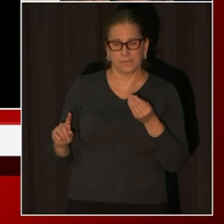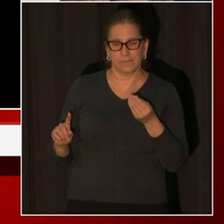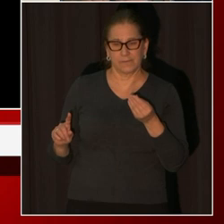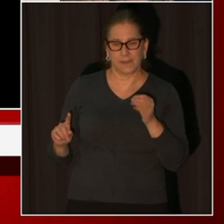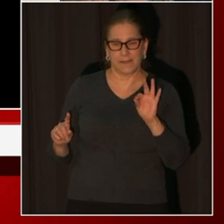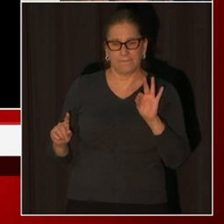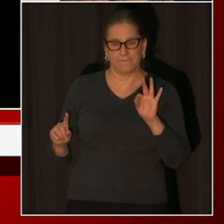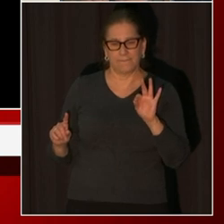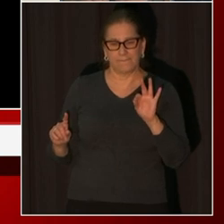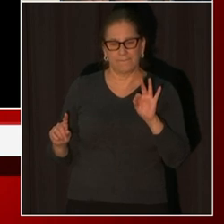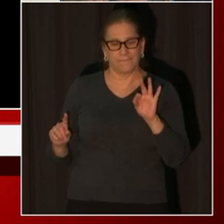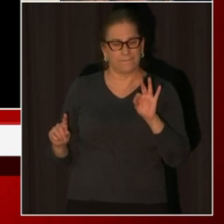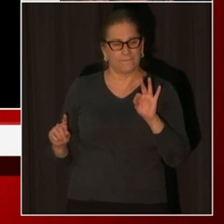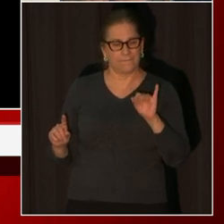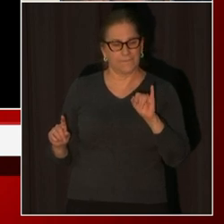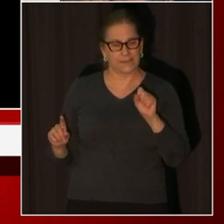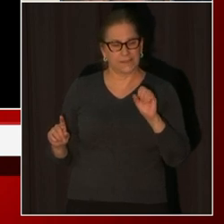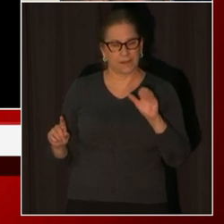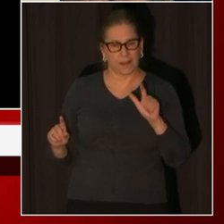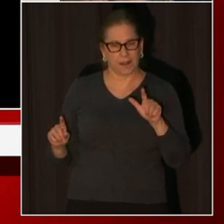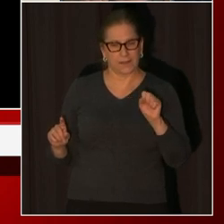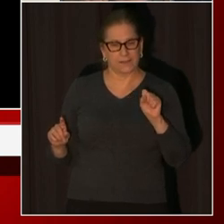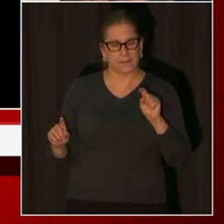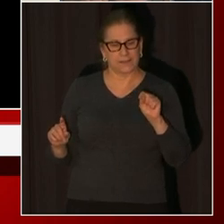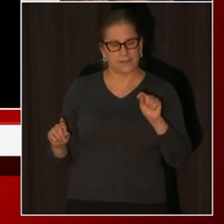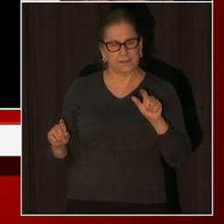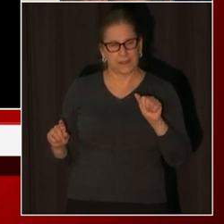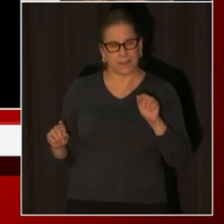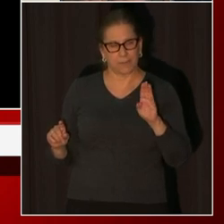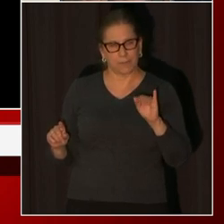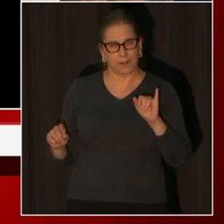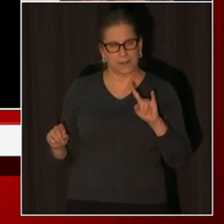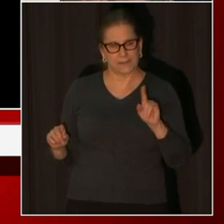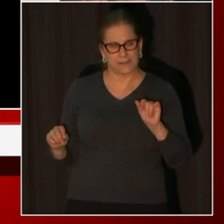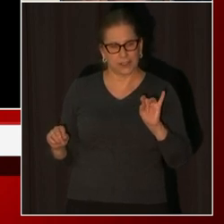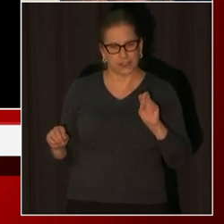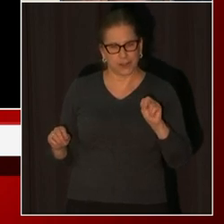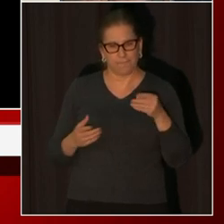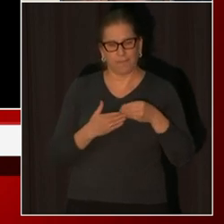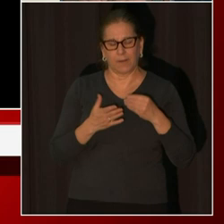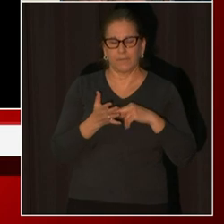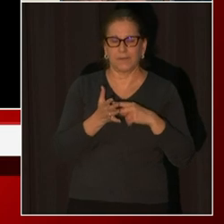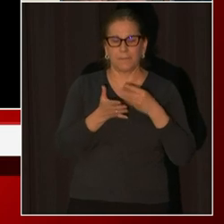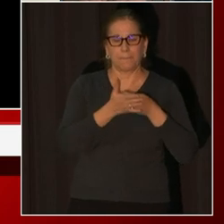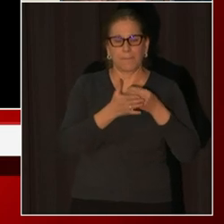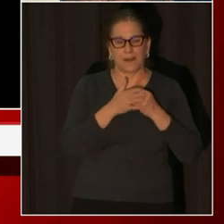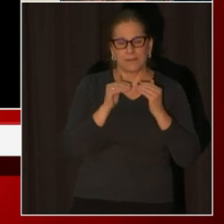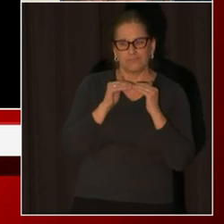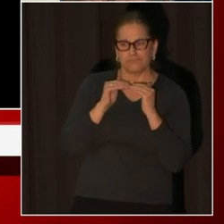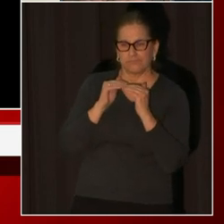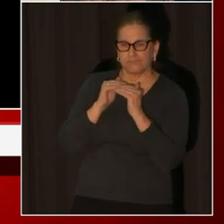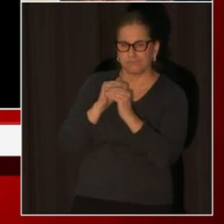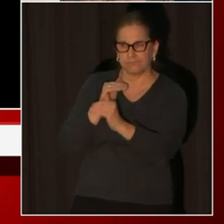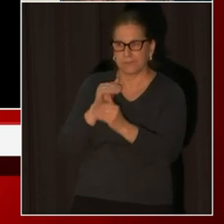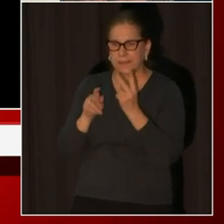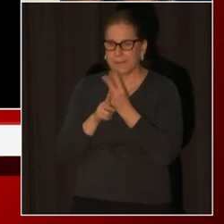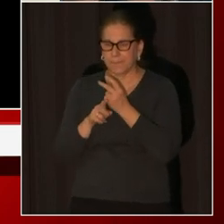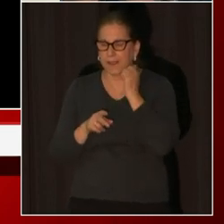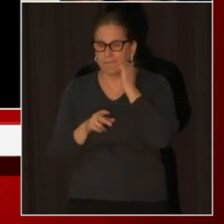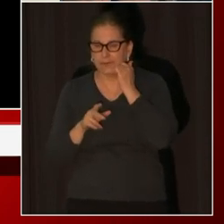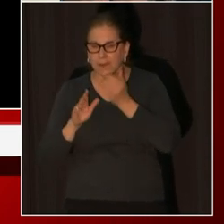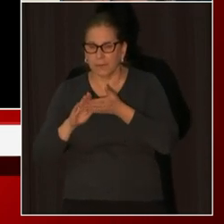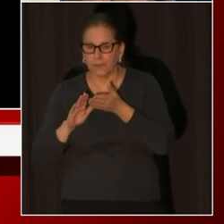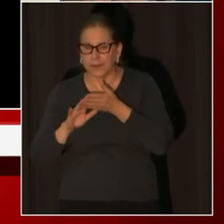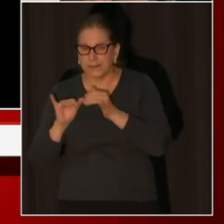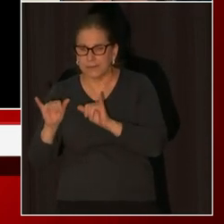we need to manage the day-to-day operations that Rashad talked about in detail. We'll have an emergency fund for